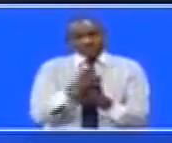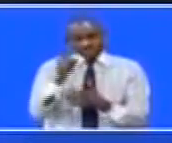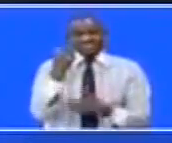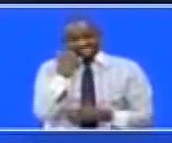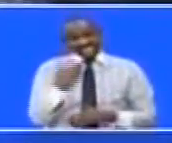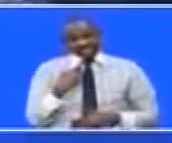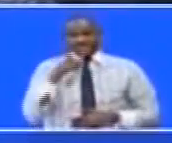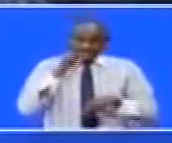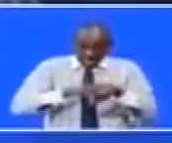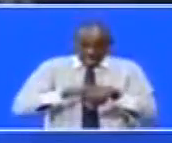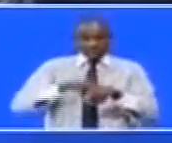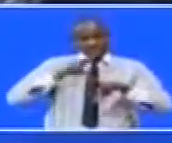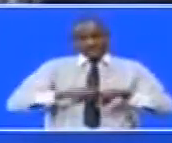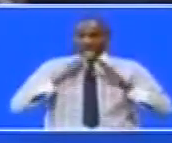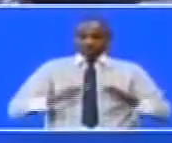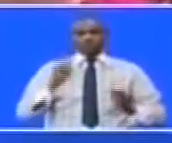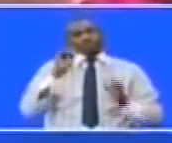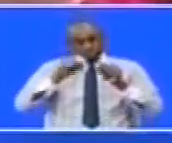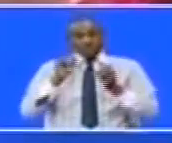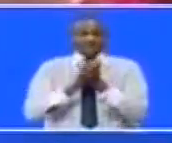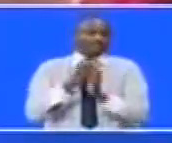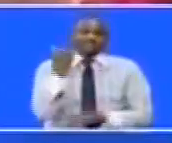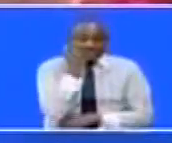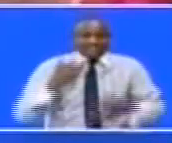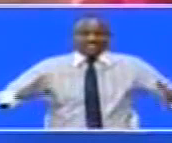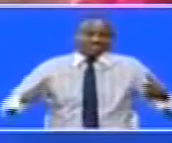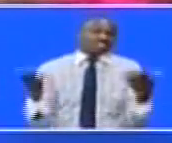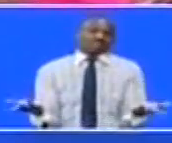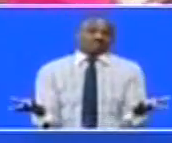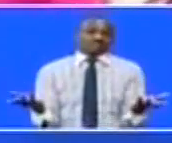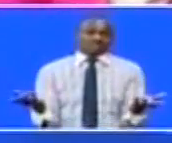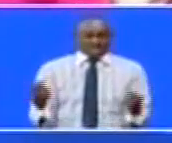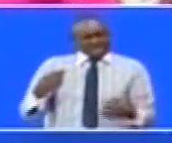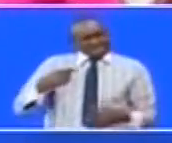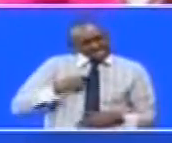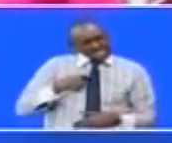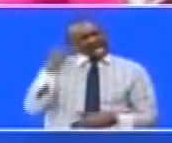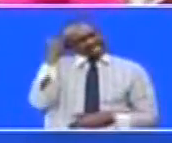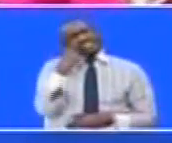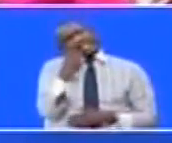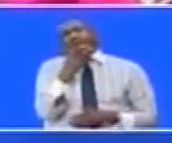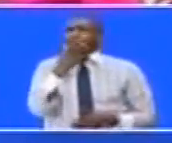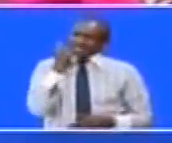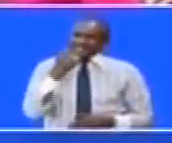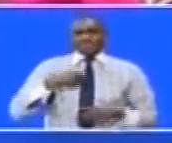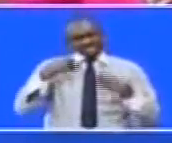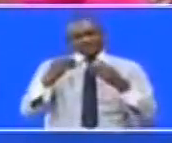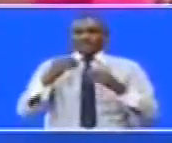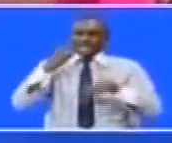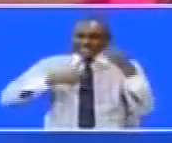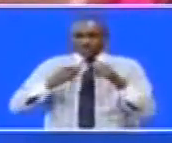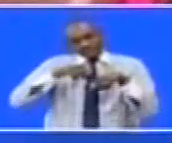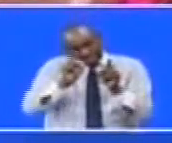diseases due to lack of physical activity. So tukasema, why can't we just convert this to apatia kitu fun ya